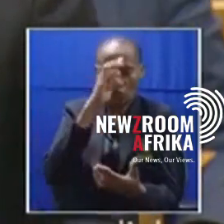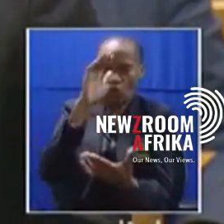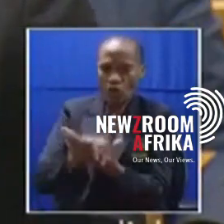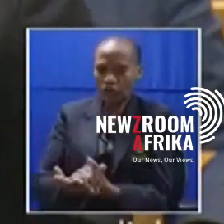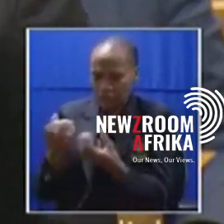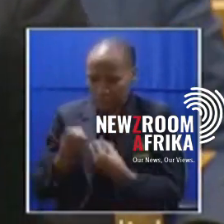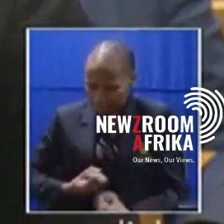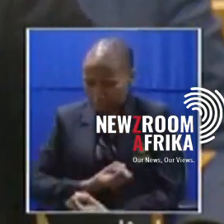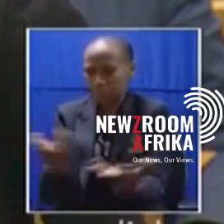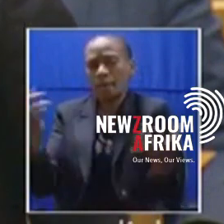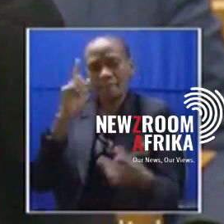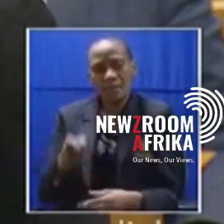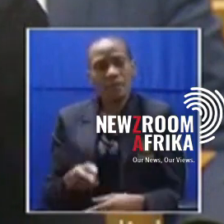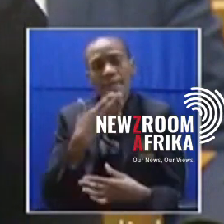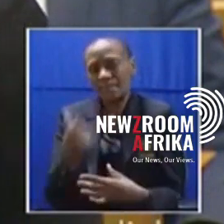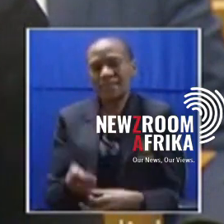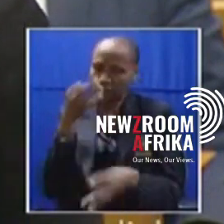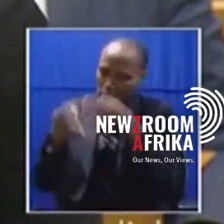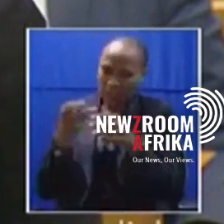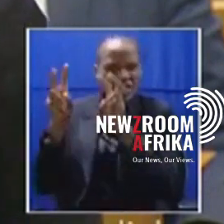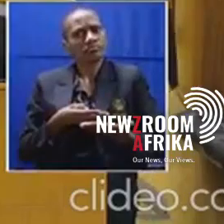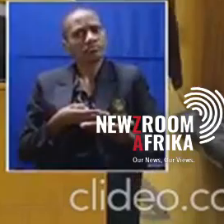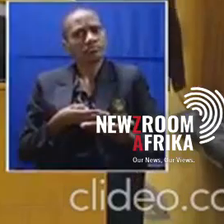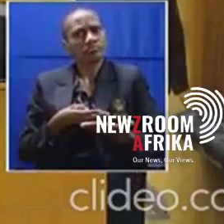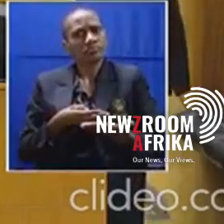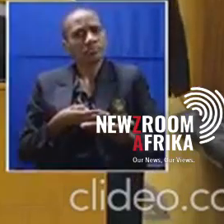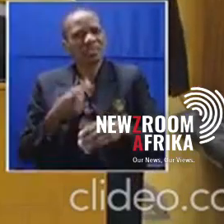please set the record straight on this matter, Mr. President.